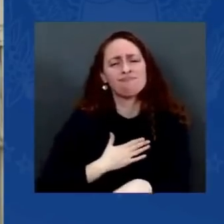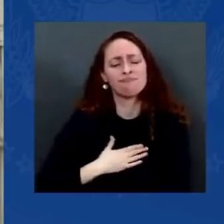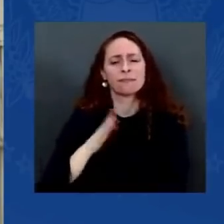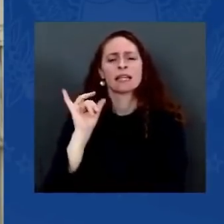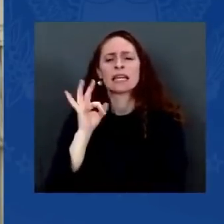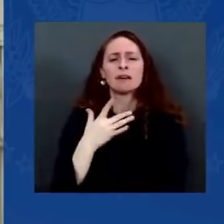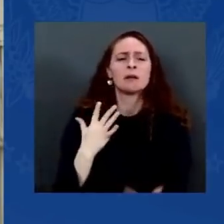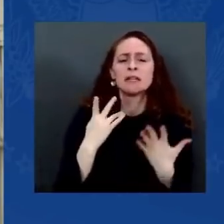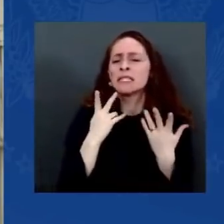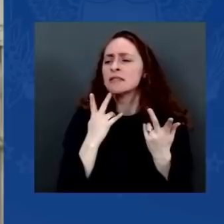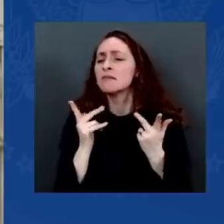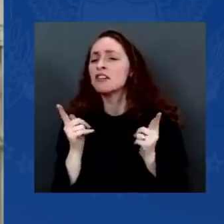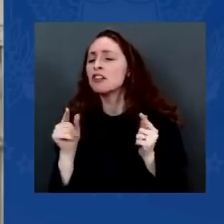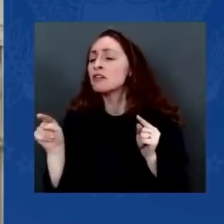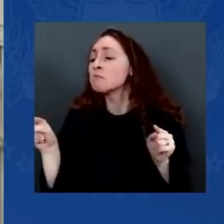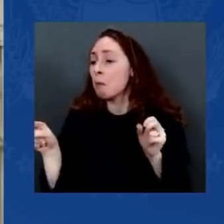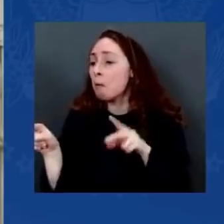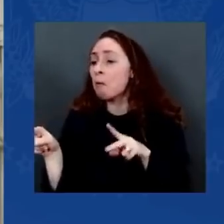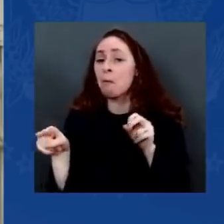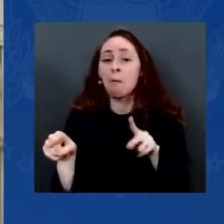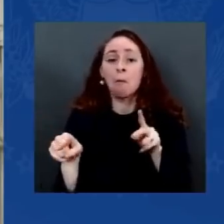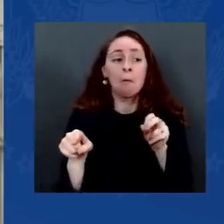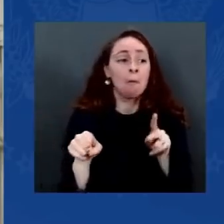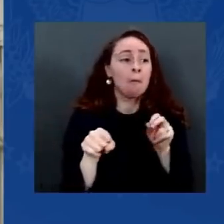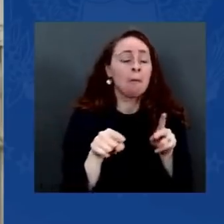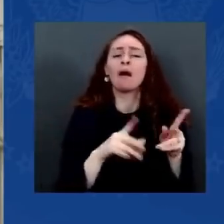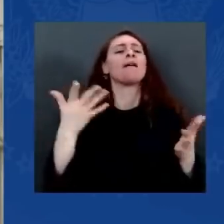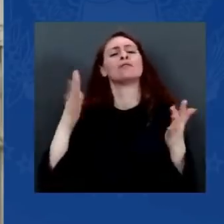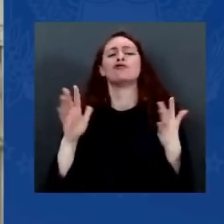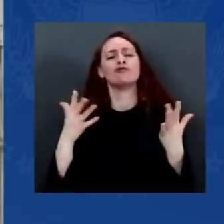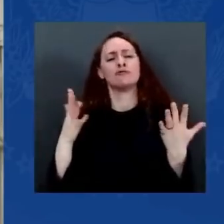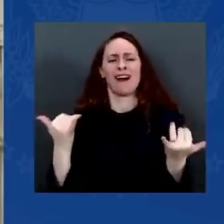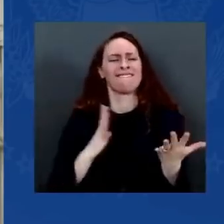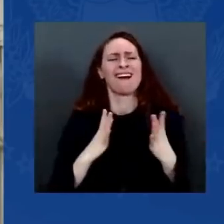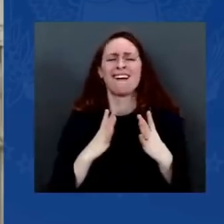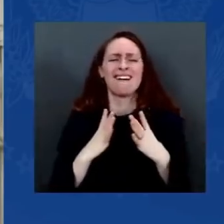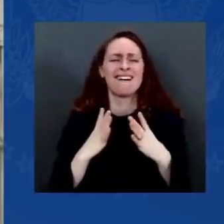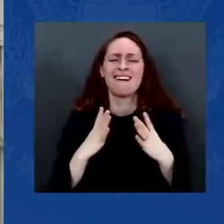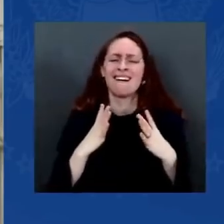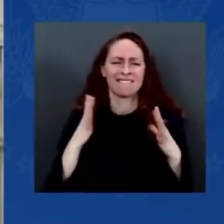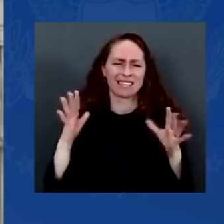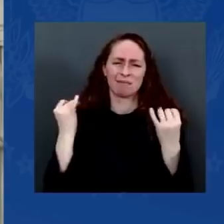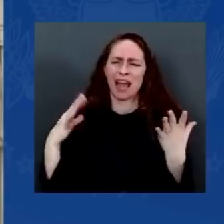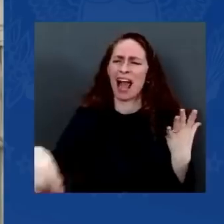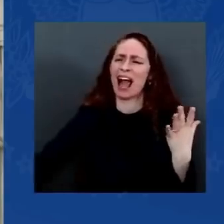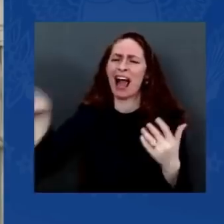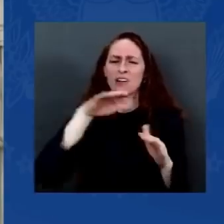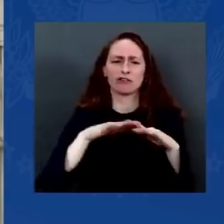million children in our country, ages 5 to 11, are vaccinated. Get your children protected today,